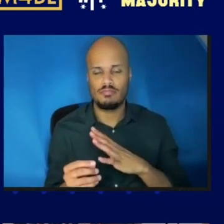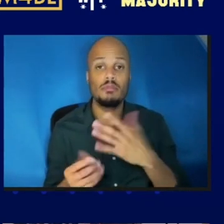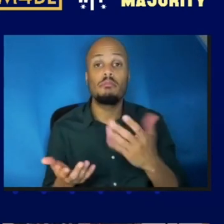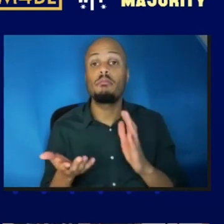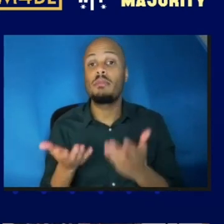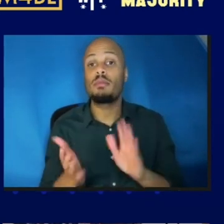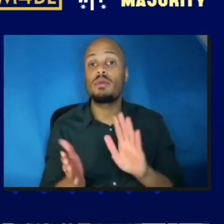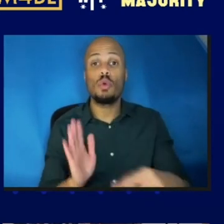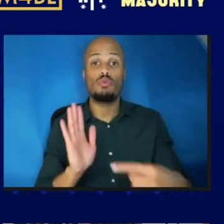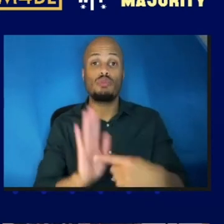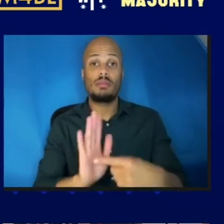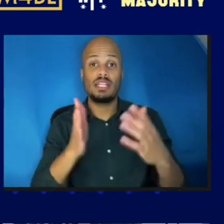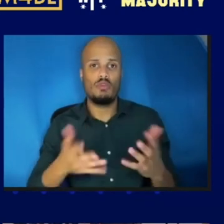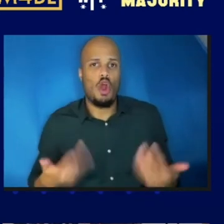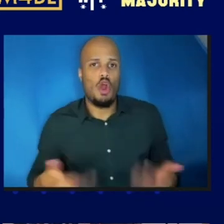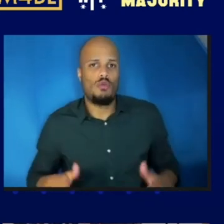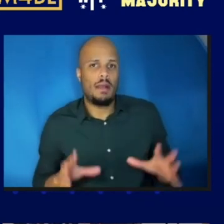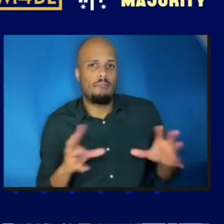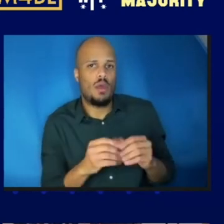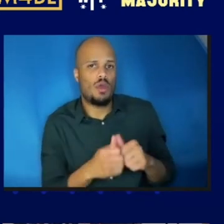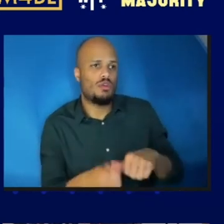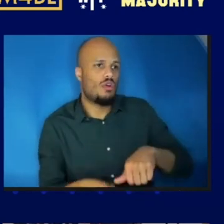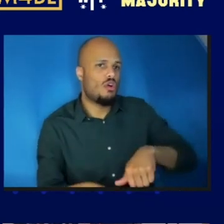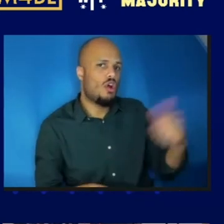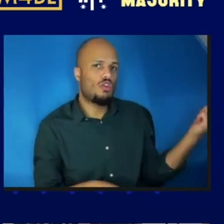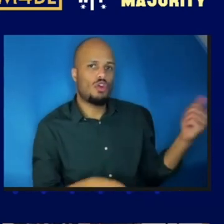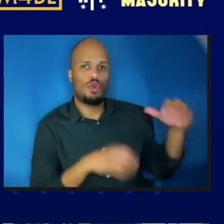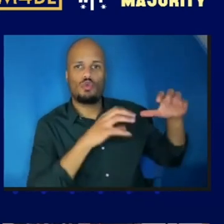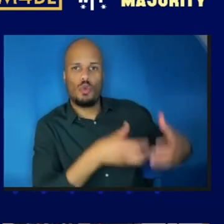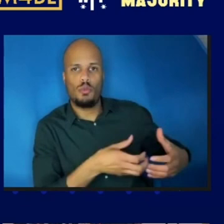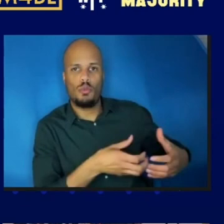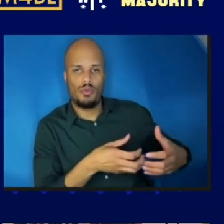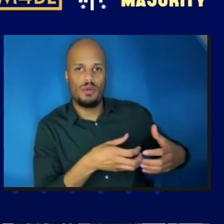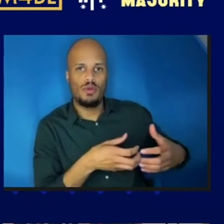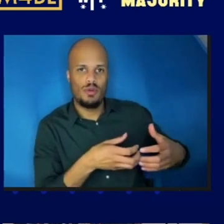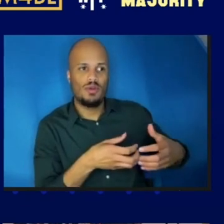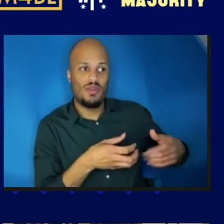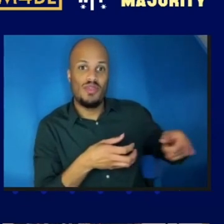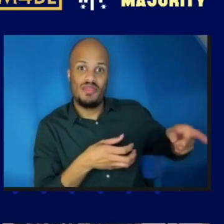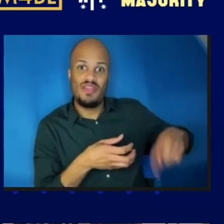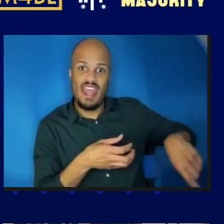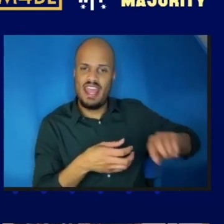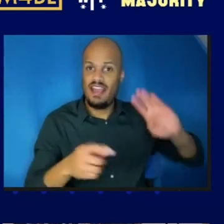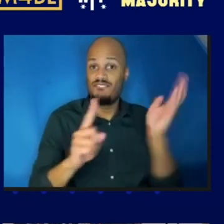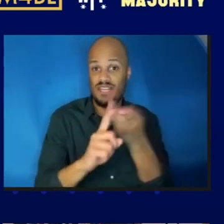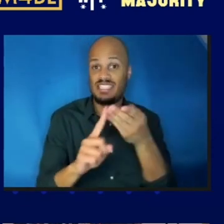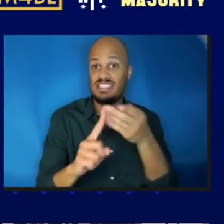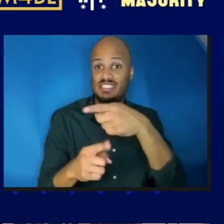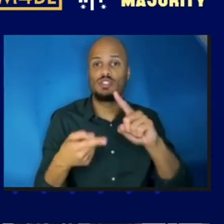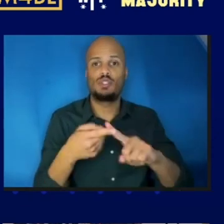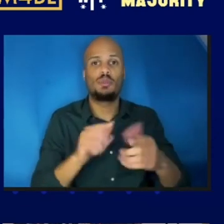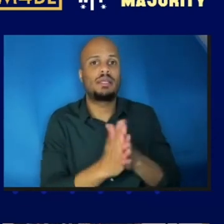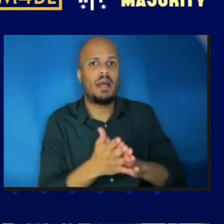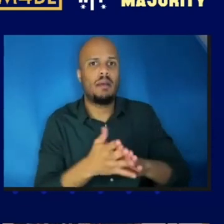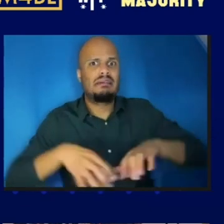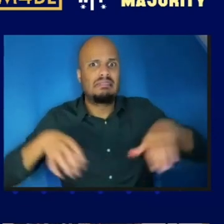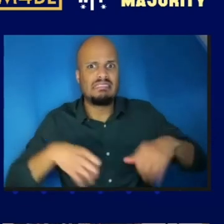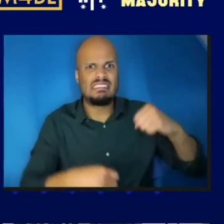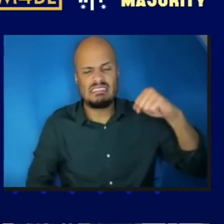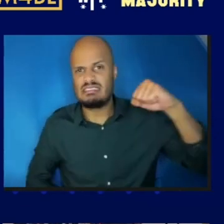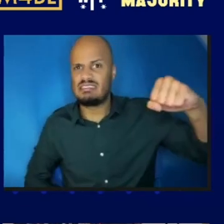representative has met with another constituency group that has convinced them to be hostile on this issue. So just in case, be